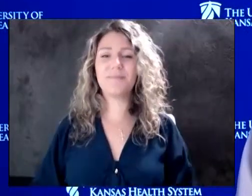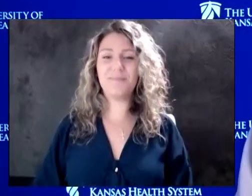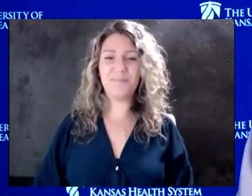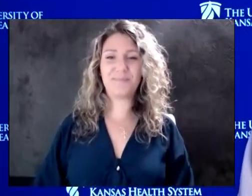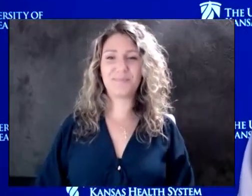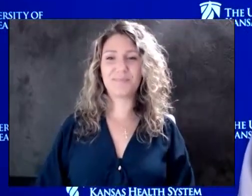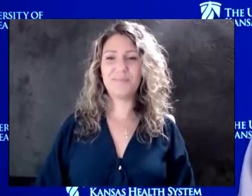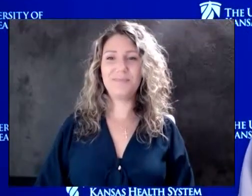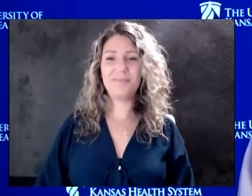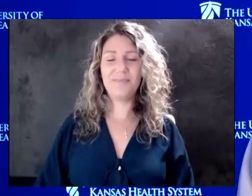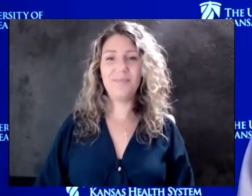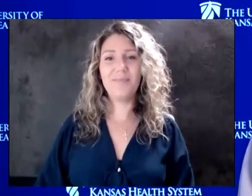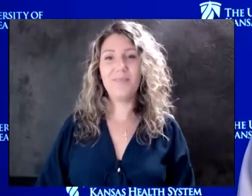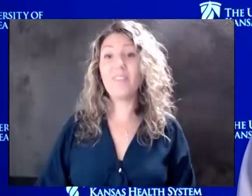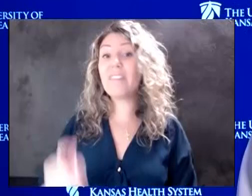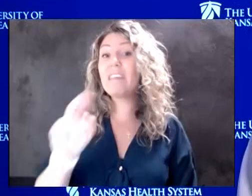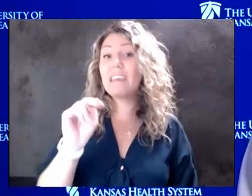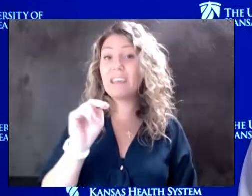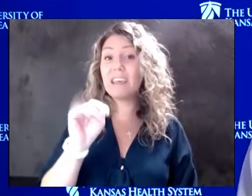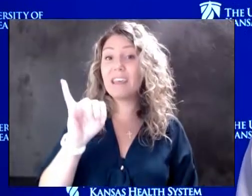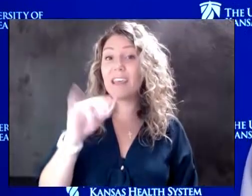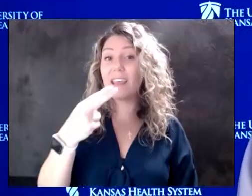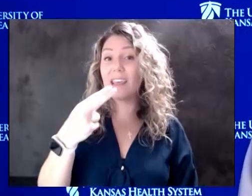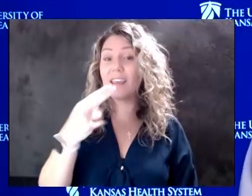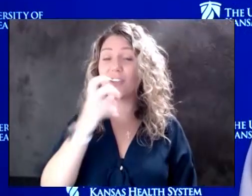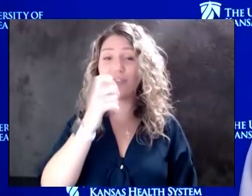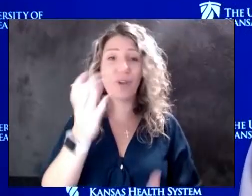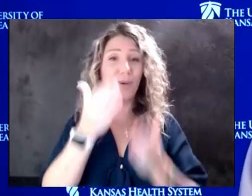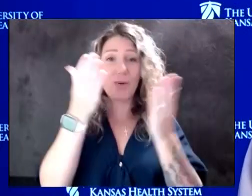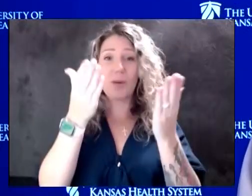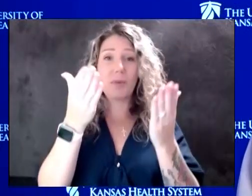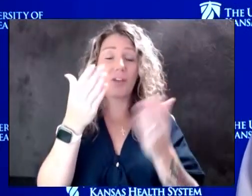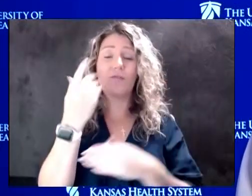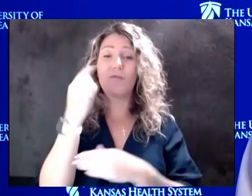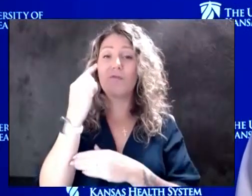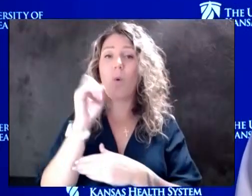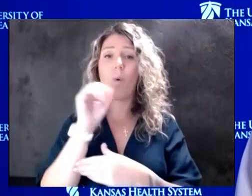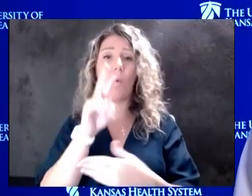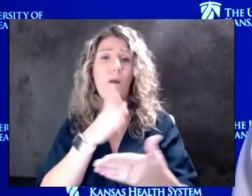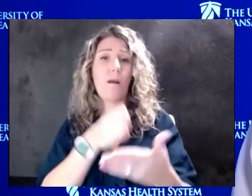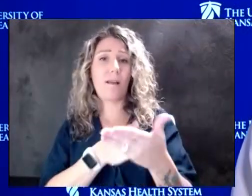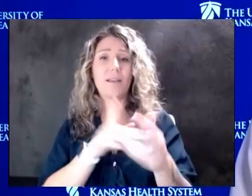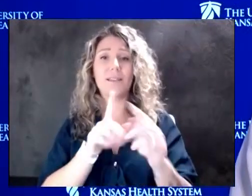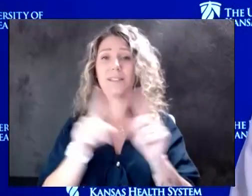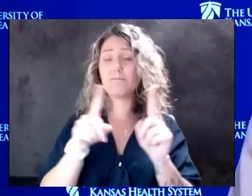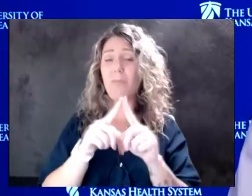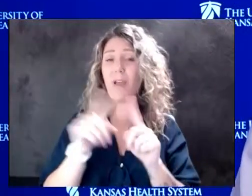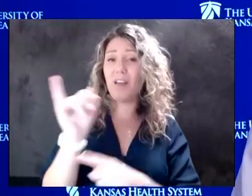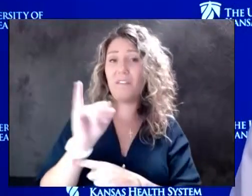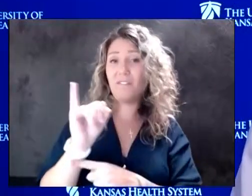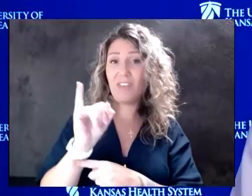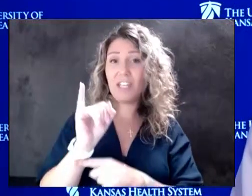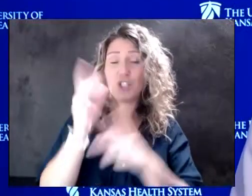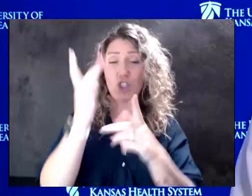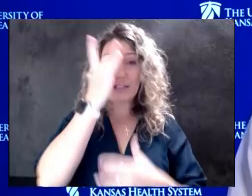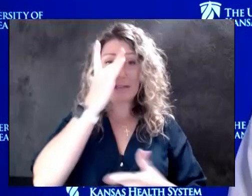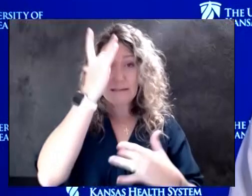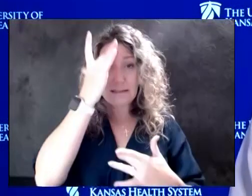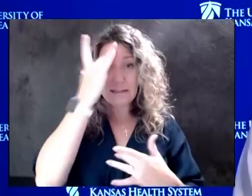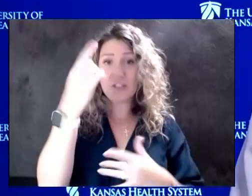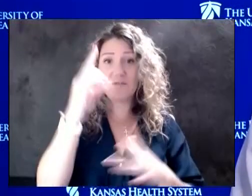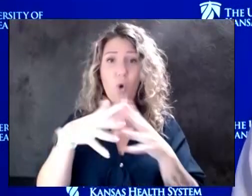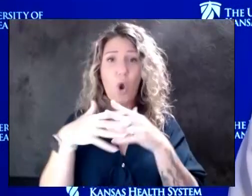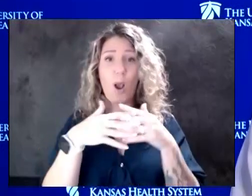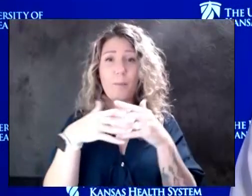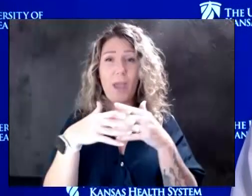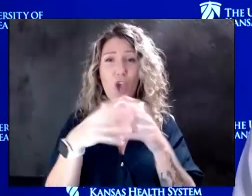the NIH doesn't recommend for or against the use, but the Infectious Disease Society of America, which is a bunch of IDE infectious disease